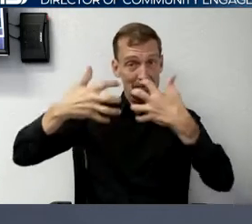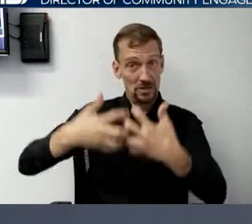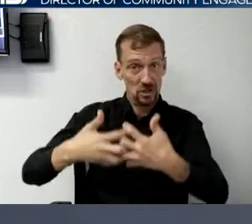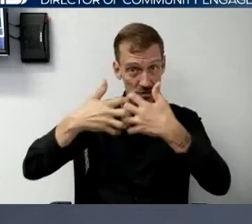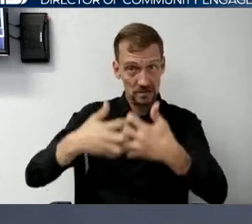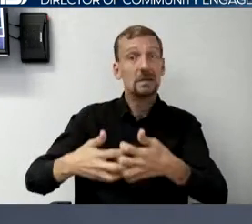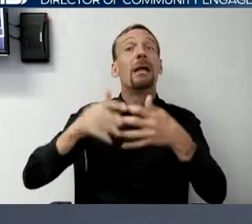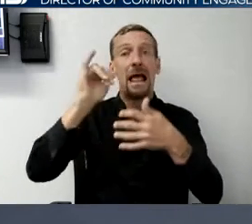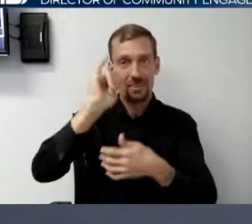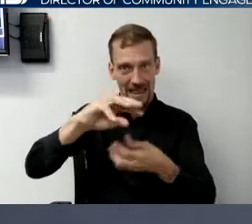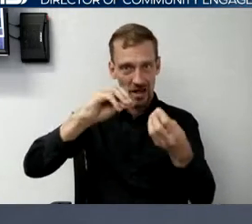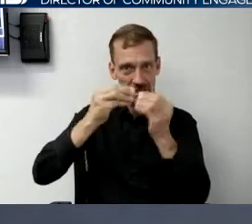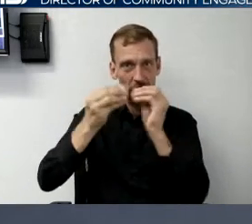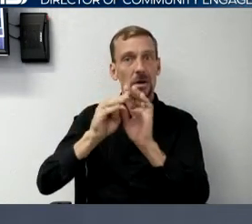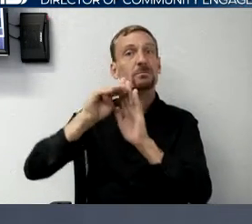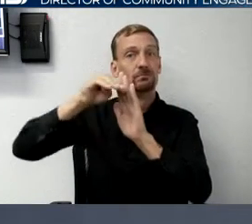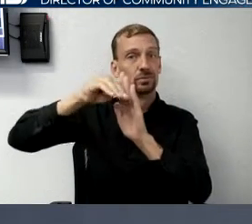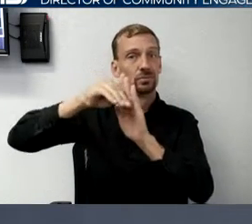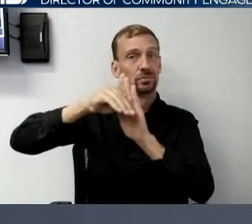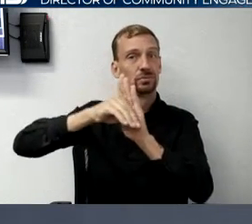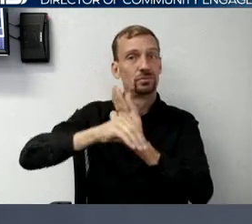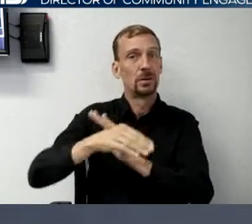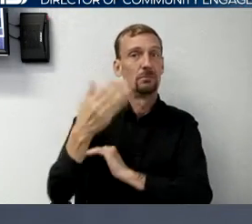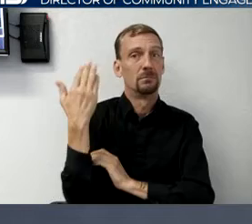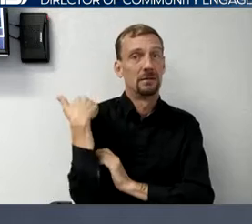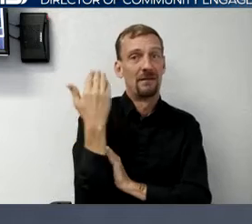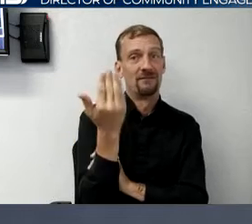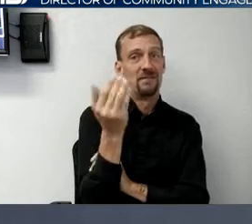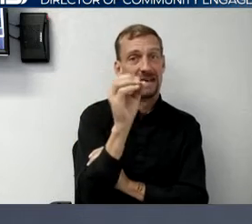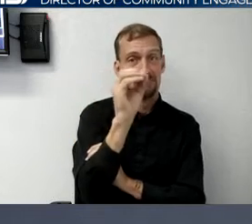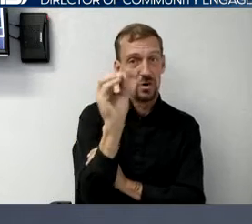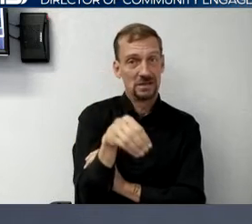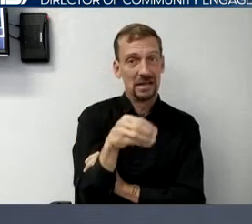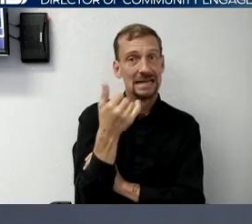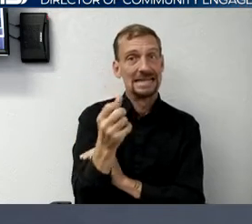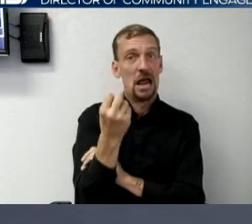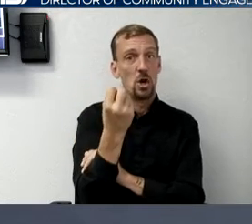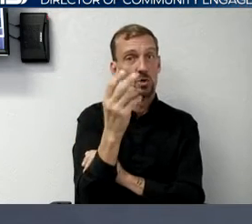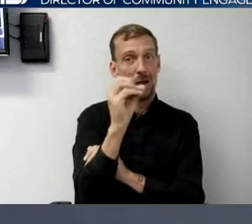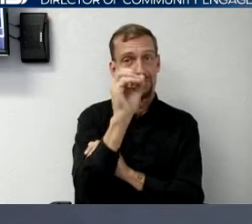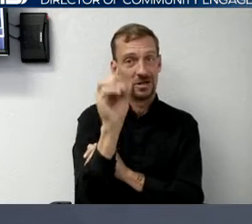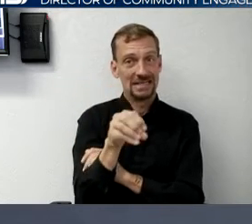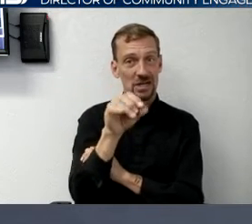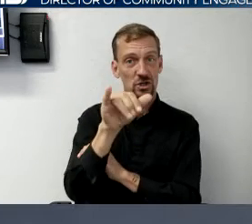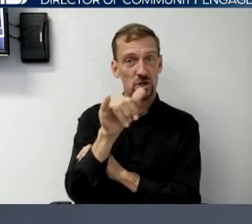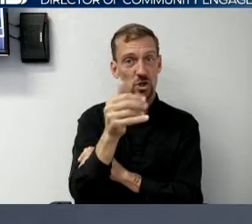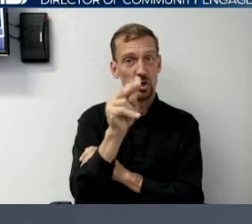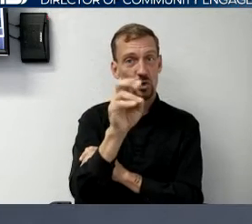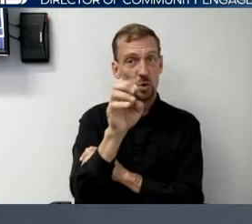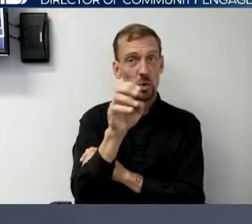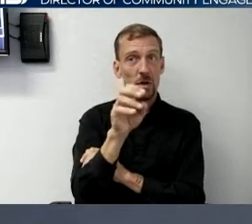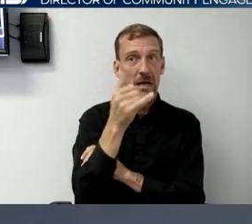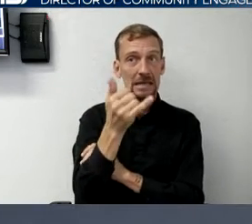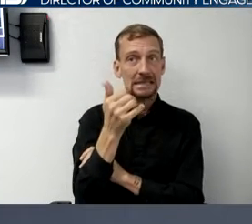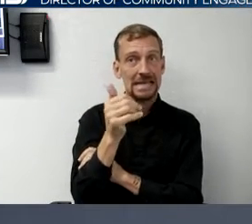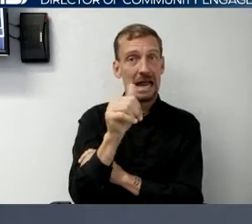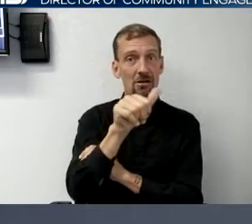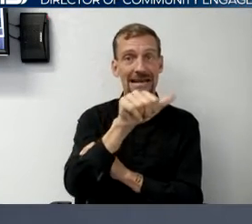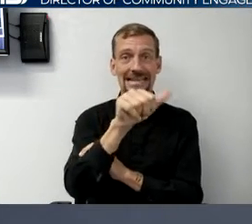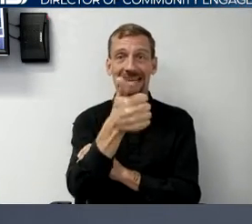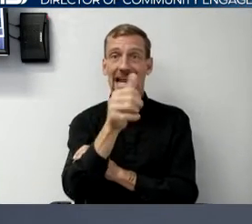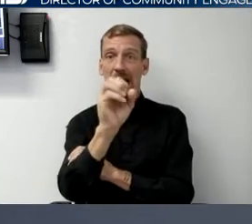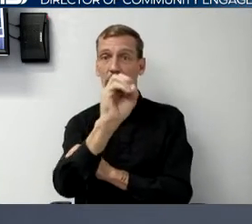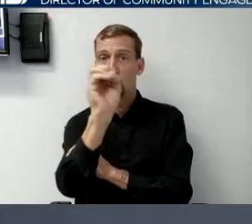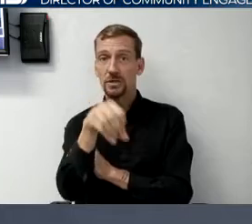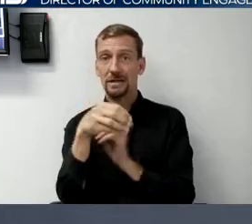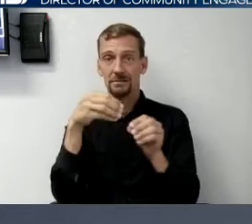steadily been declining. So almost 15% in May, down to 12% in June, and just slightly more than 10%